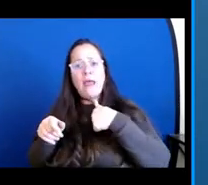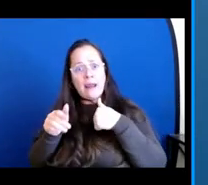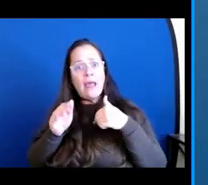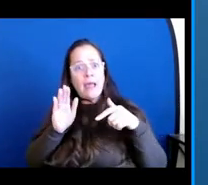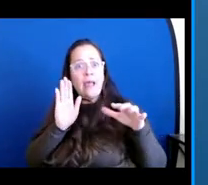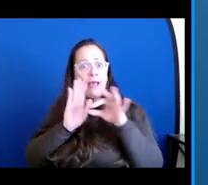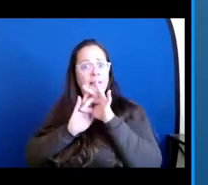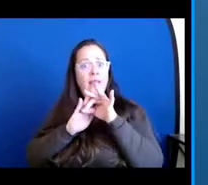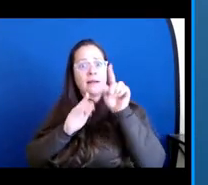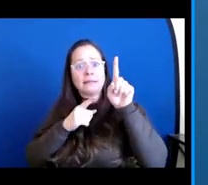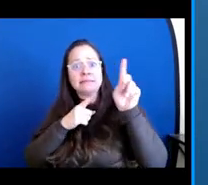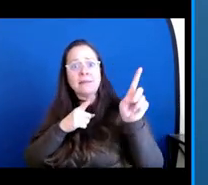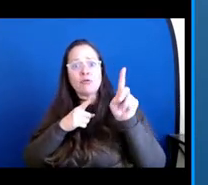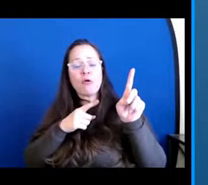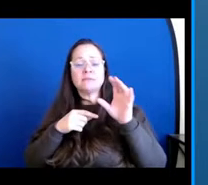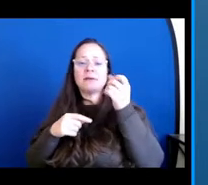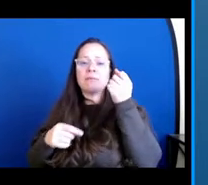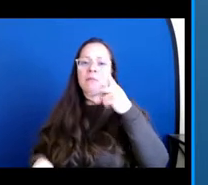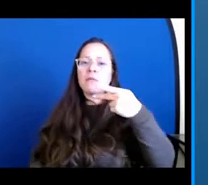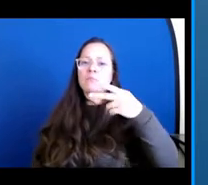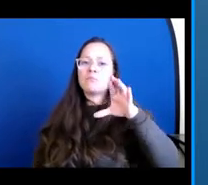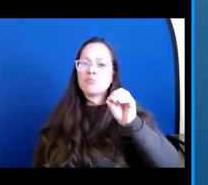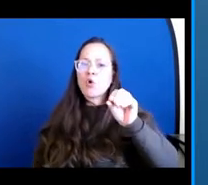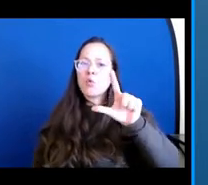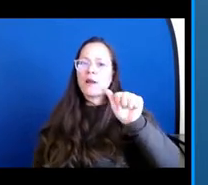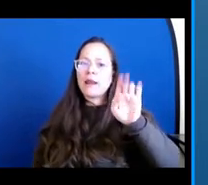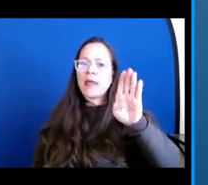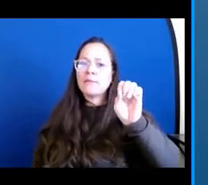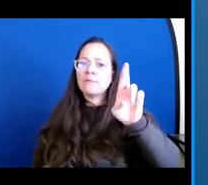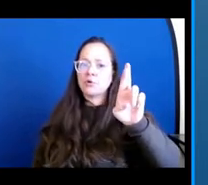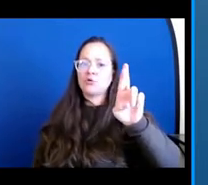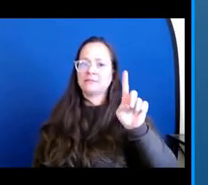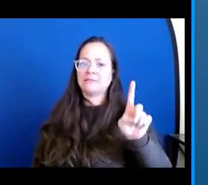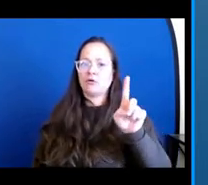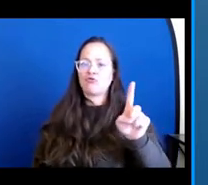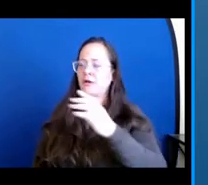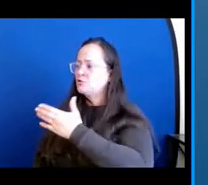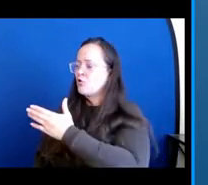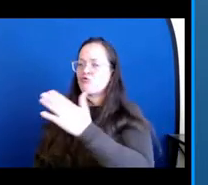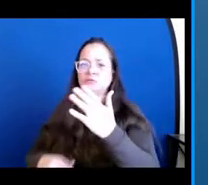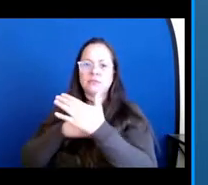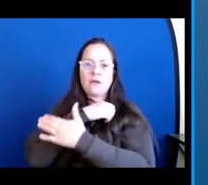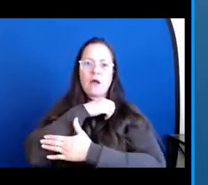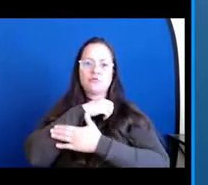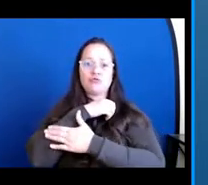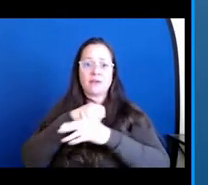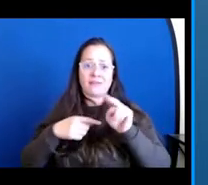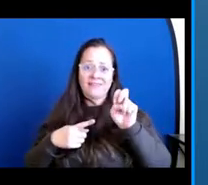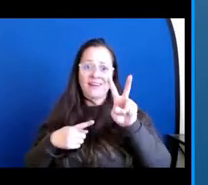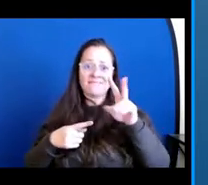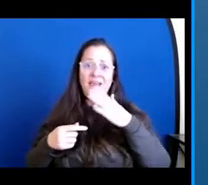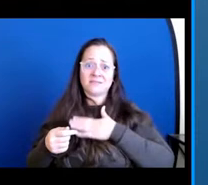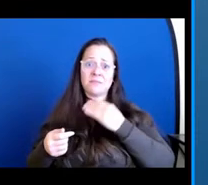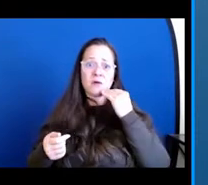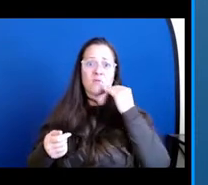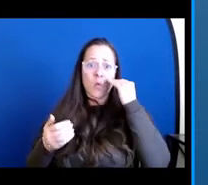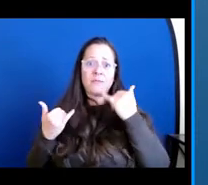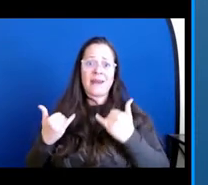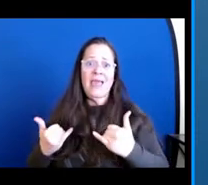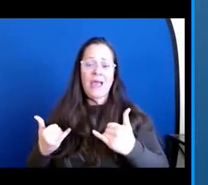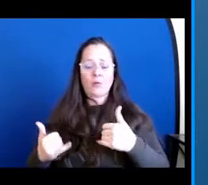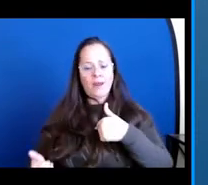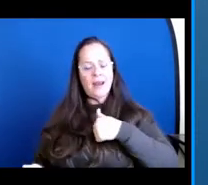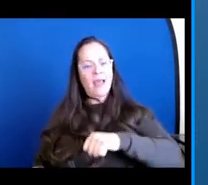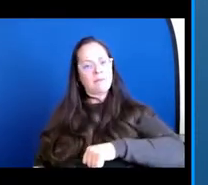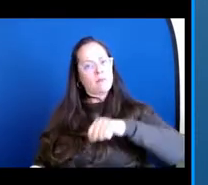but pro-labor Democrats across the country Nevada is my home now and I'm a proud